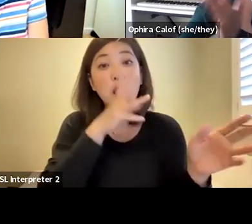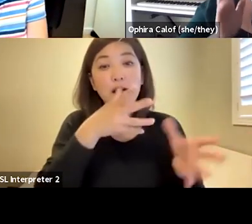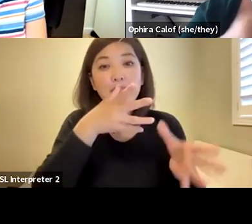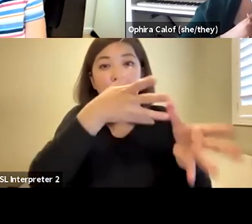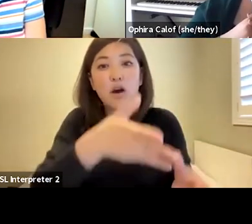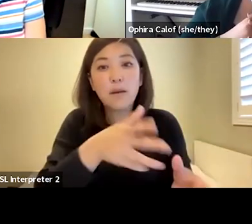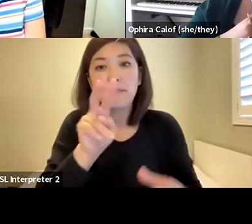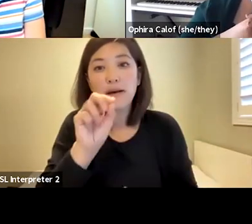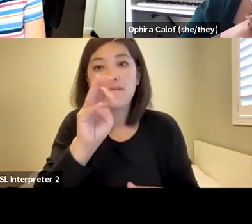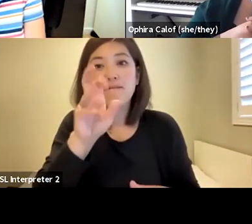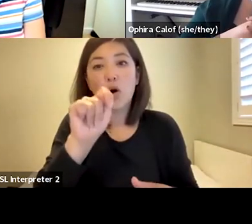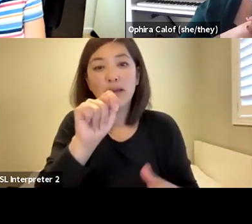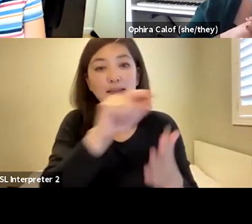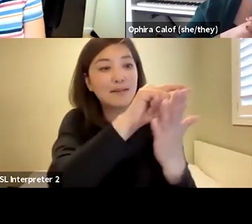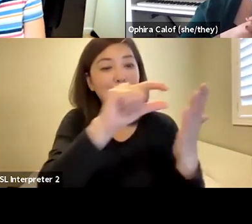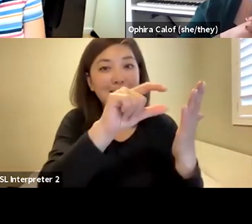can shape it later.